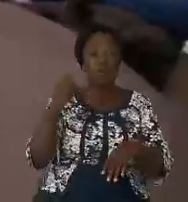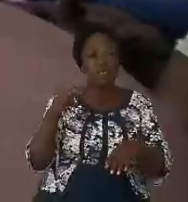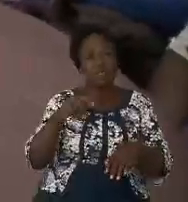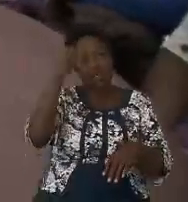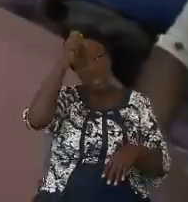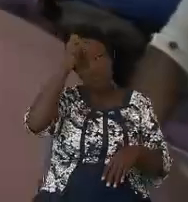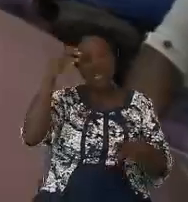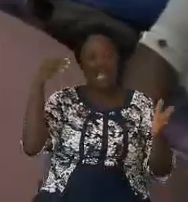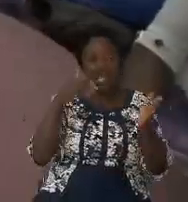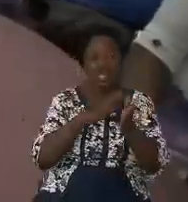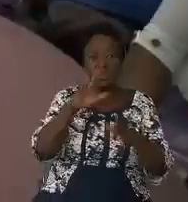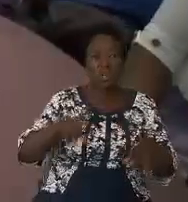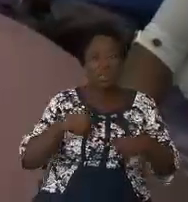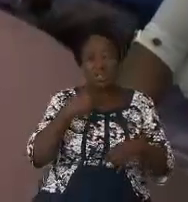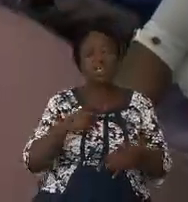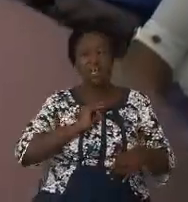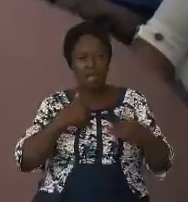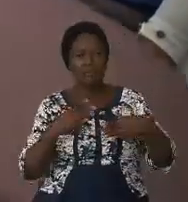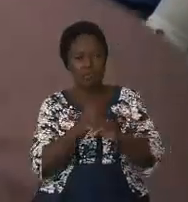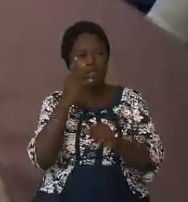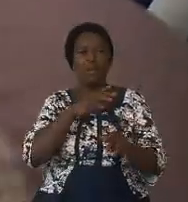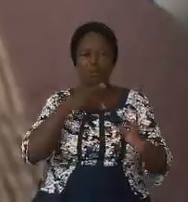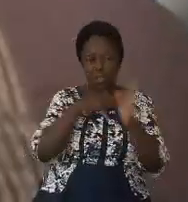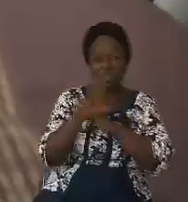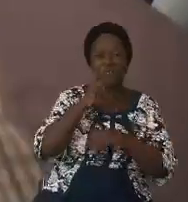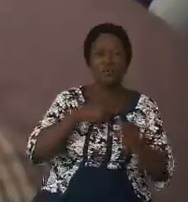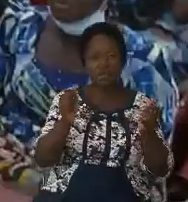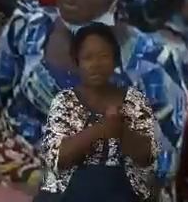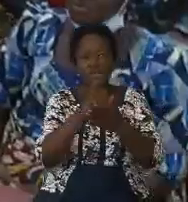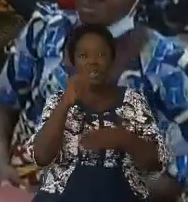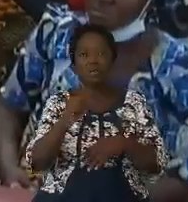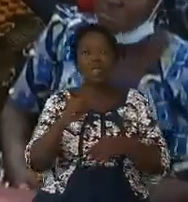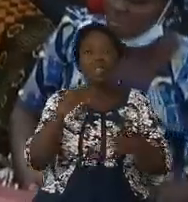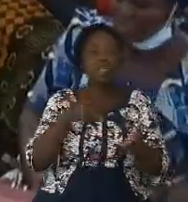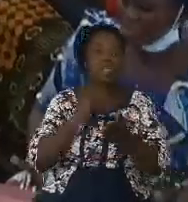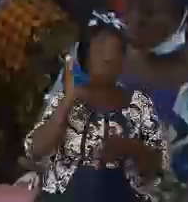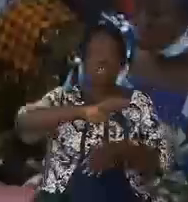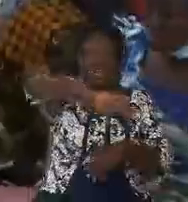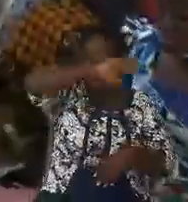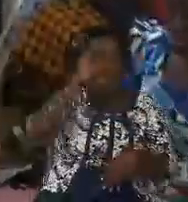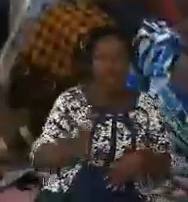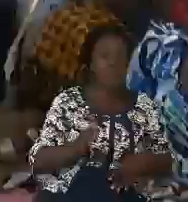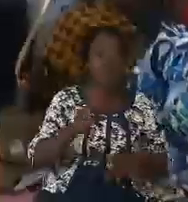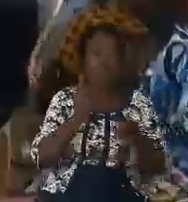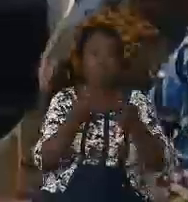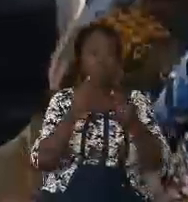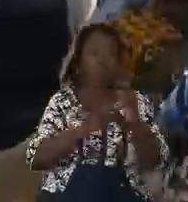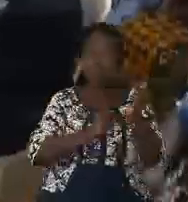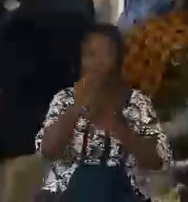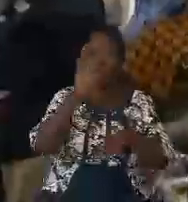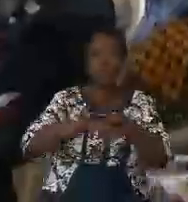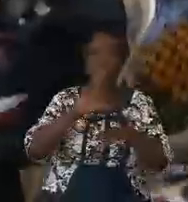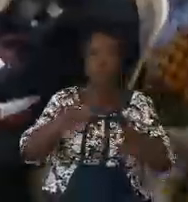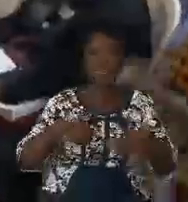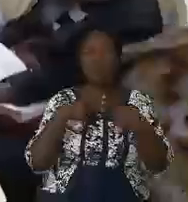the devil against your life saying, I got him, I'll kill him, I'll destroy him. He